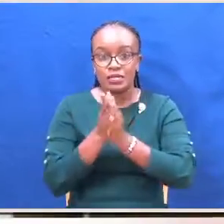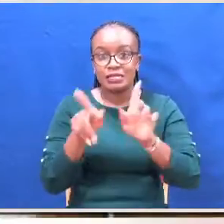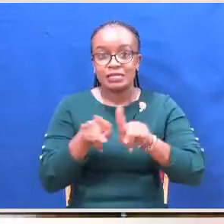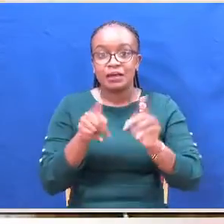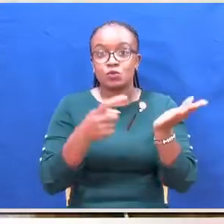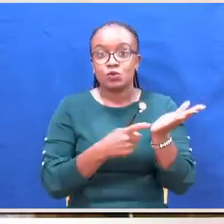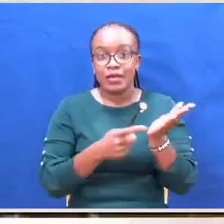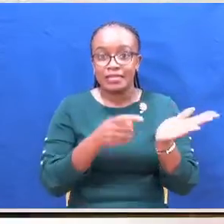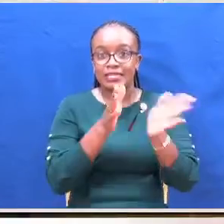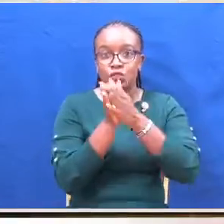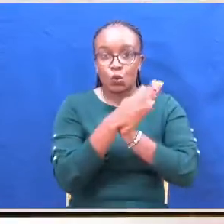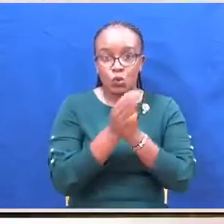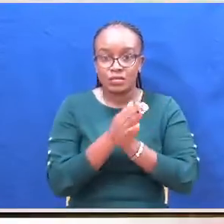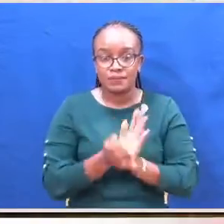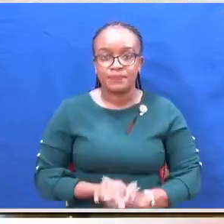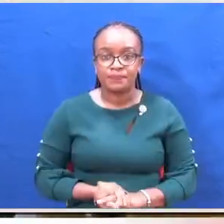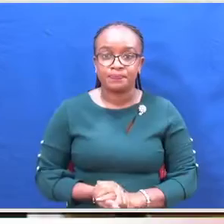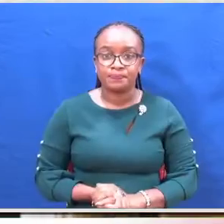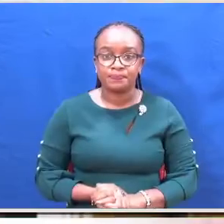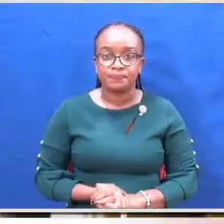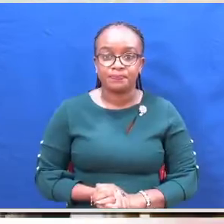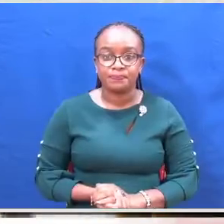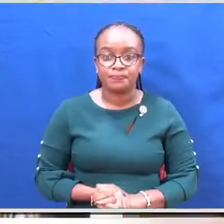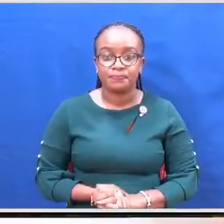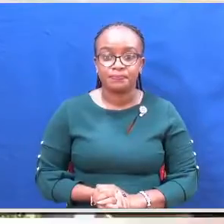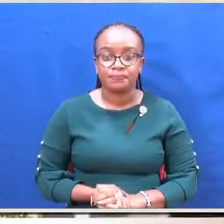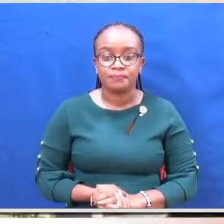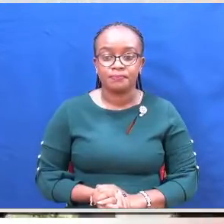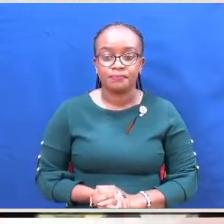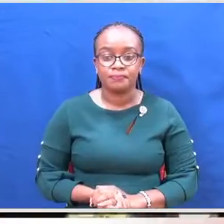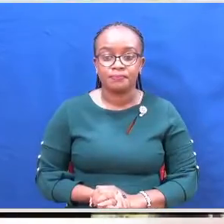Sharon Baranga, TV 47.